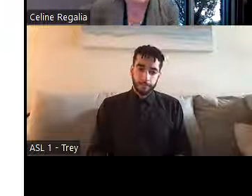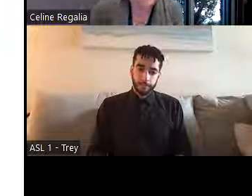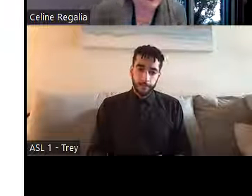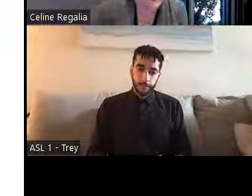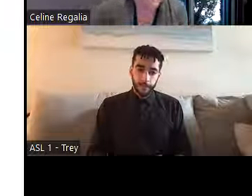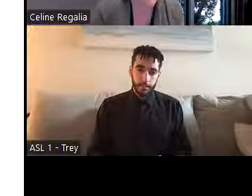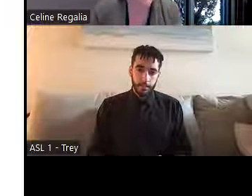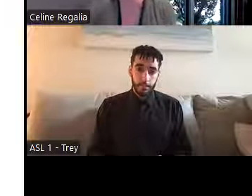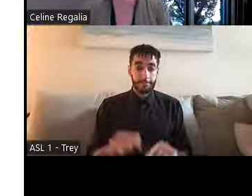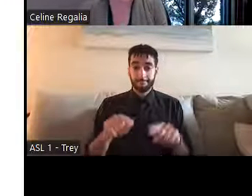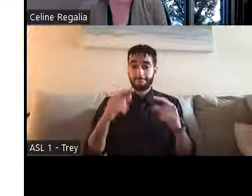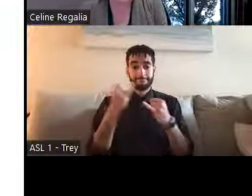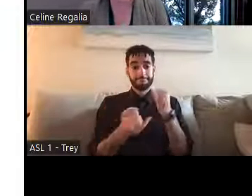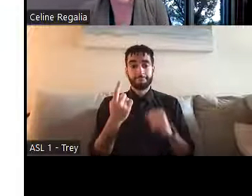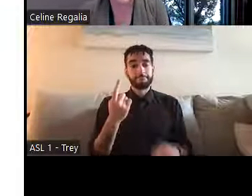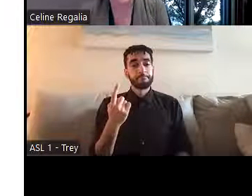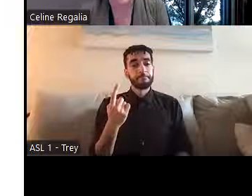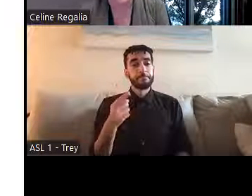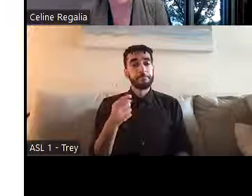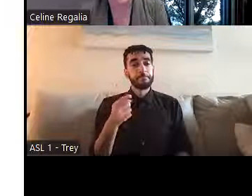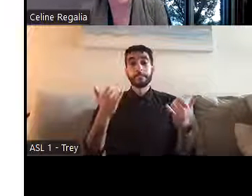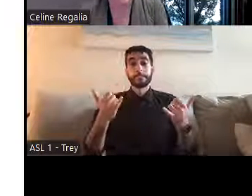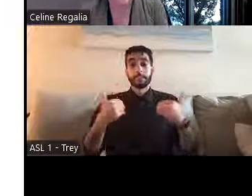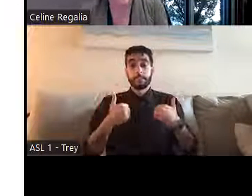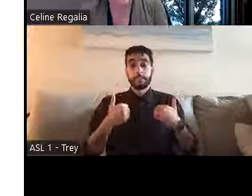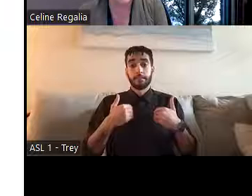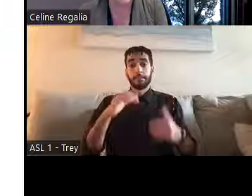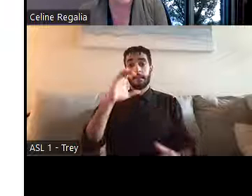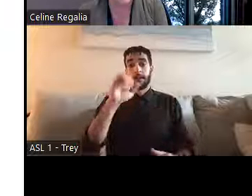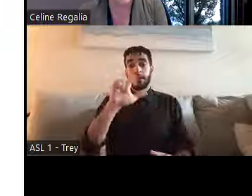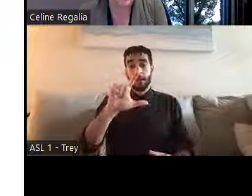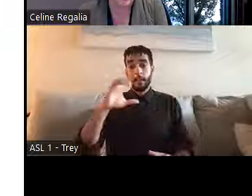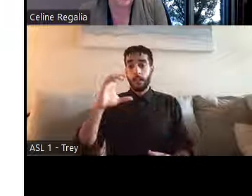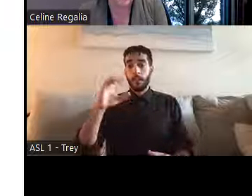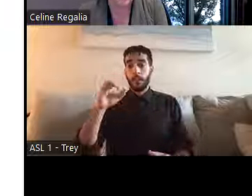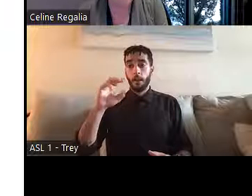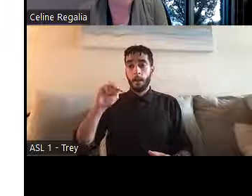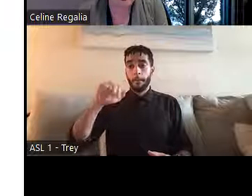And this is my final slide. So this is where we are right now with the CalCompass and our next steps. So